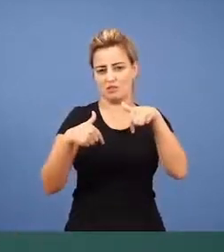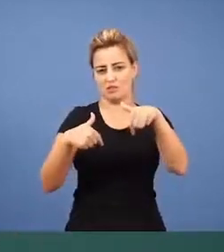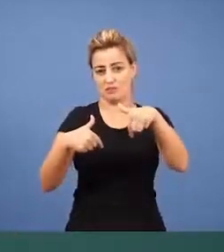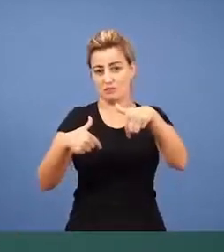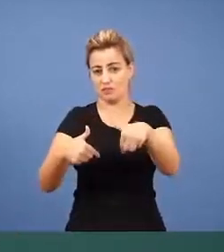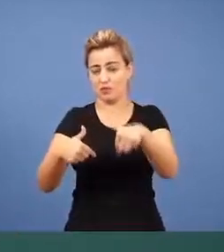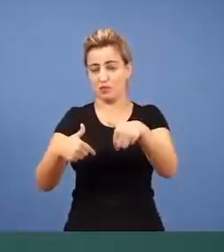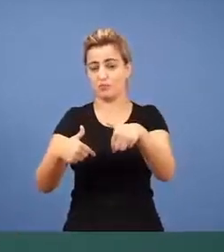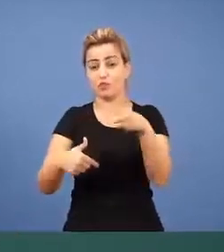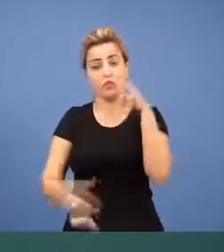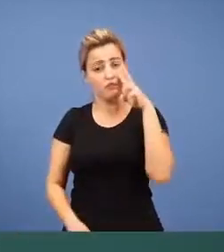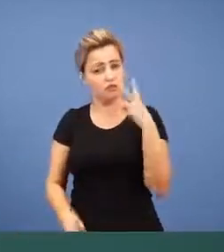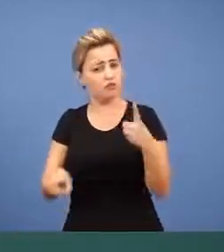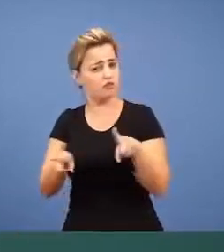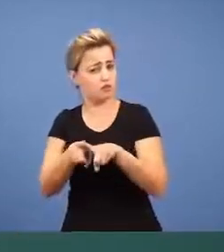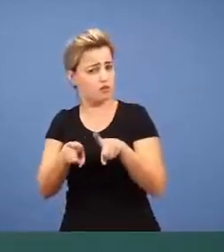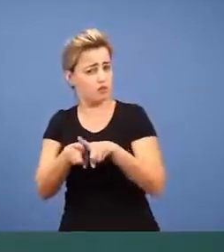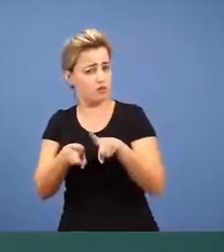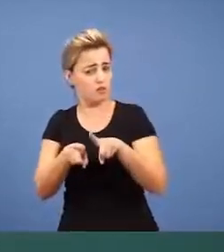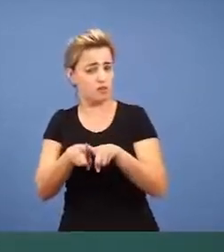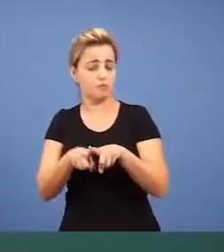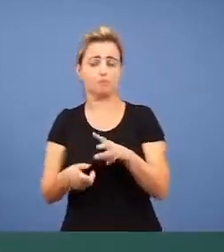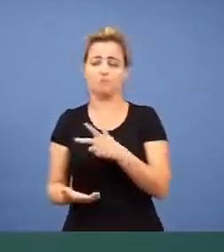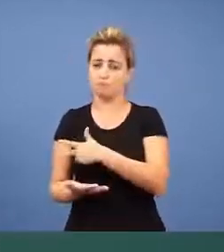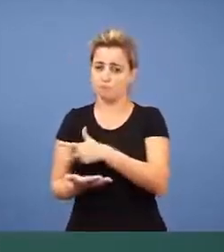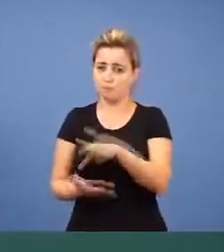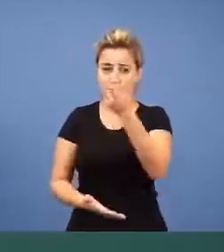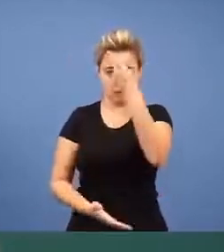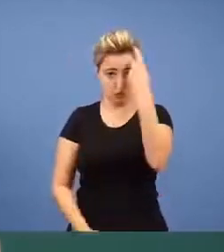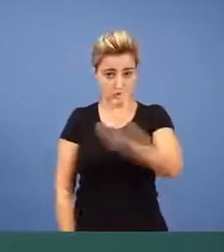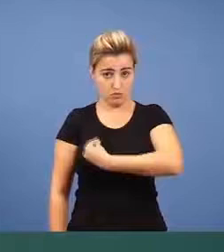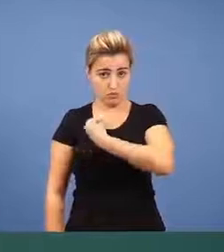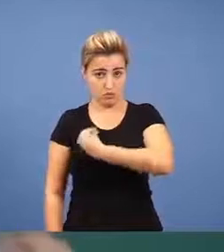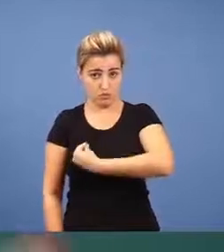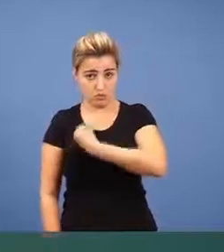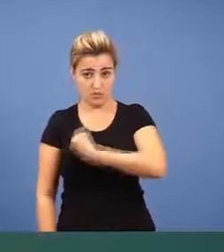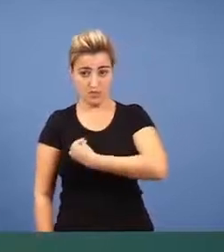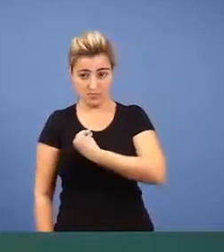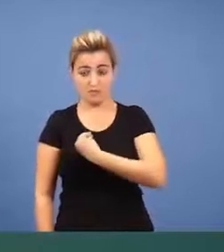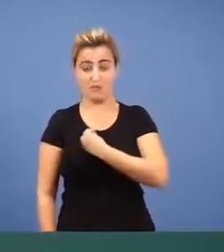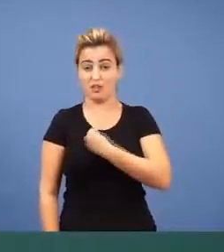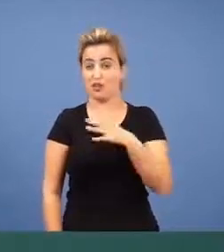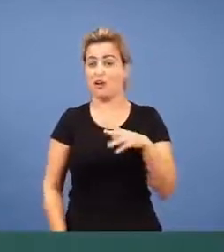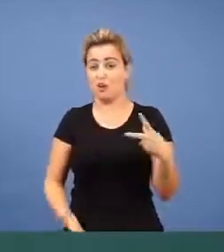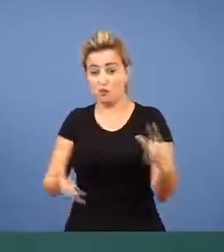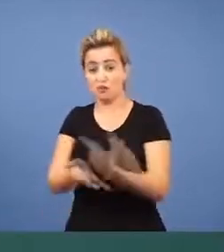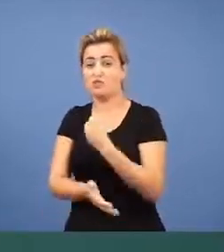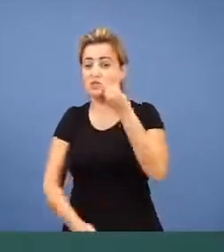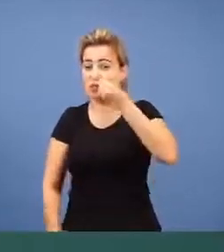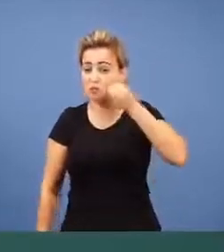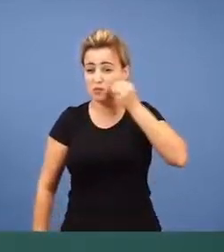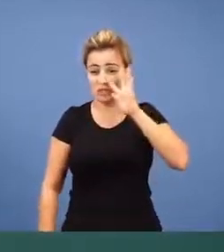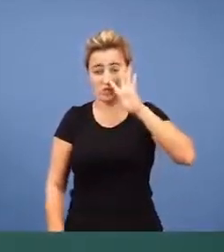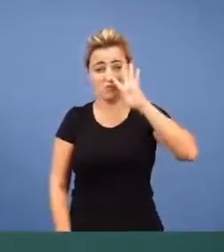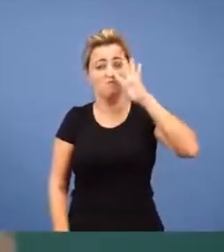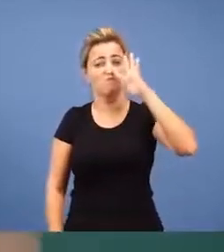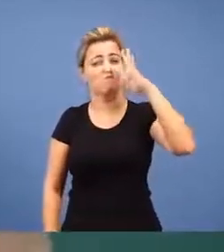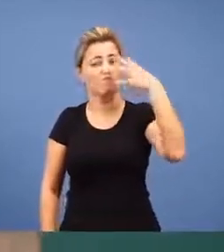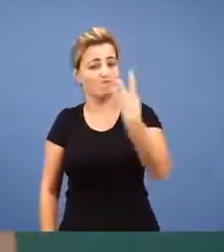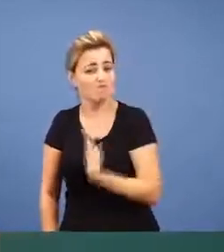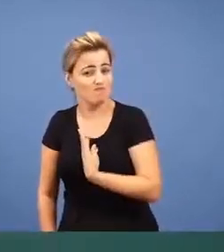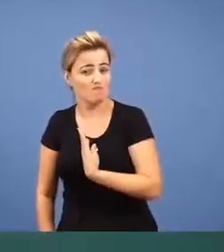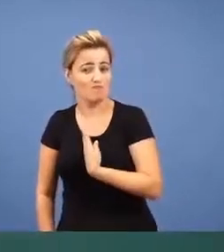on. The Lord was cleaning up the path of many of them. And I saw that a couple of brethren were here that